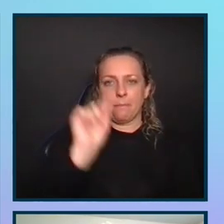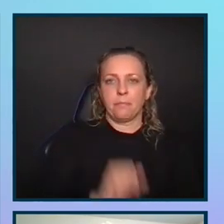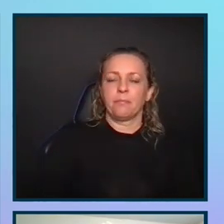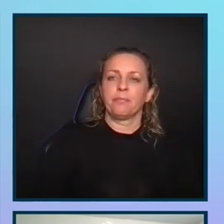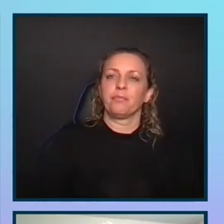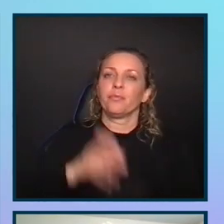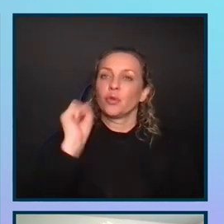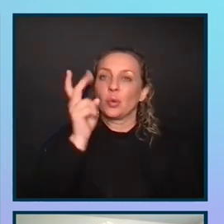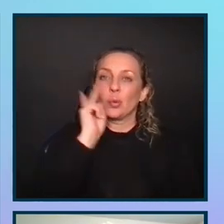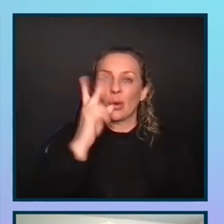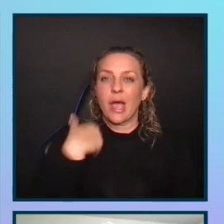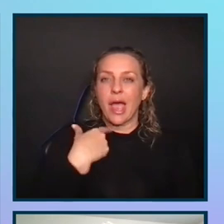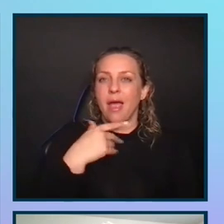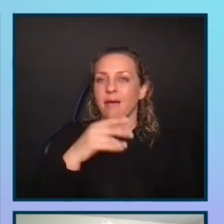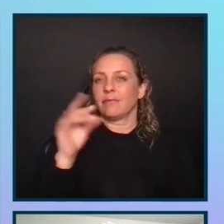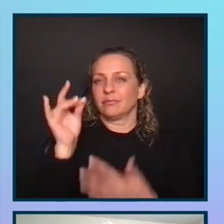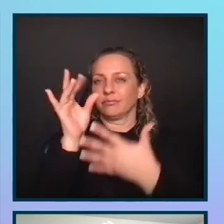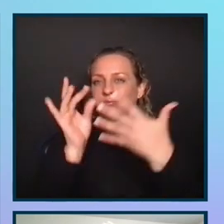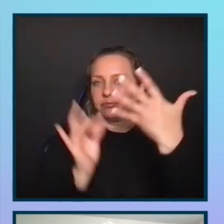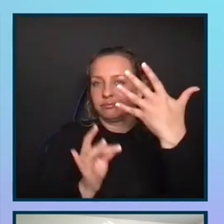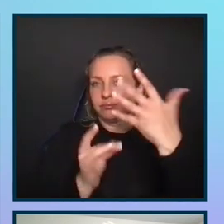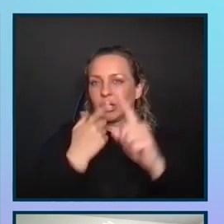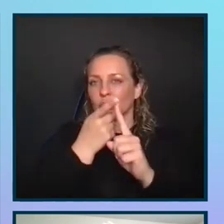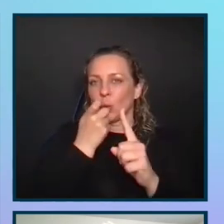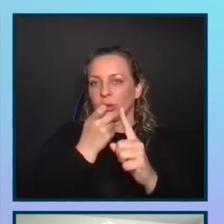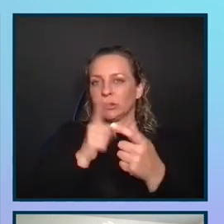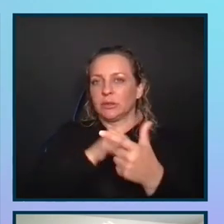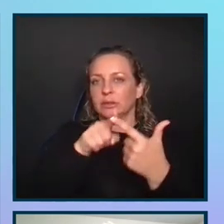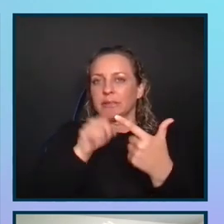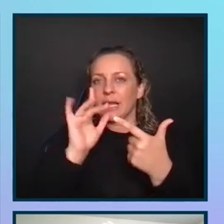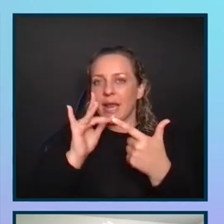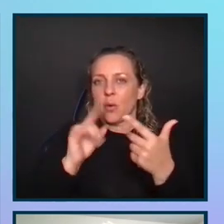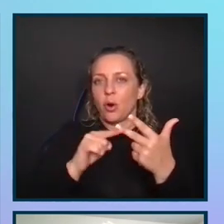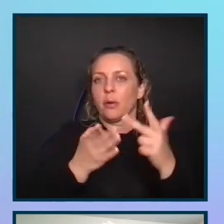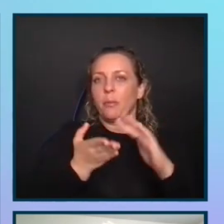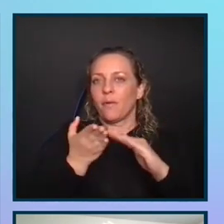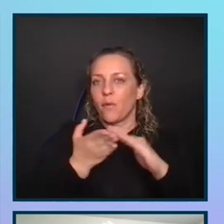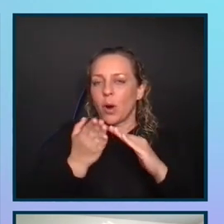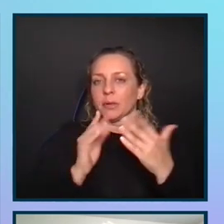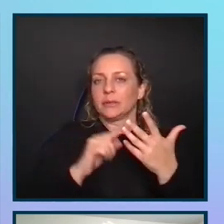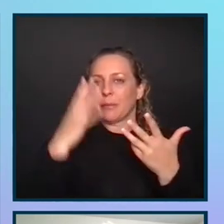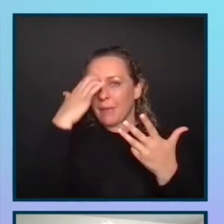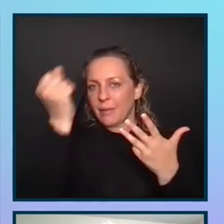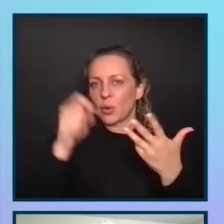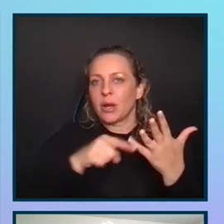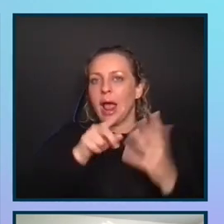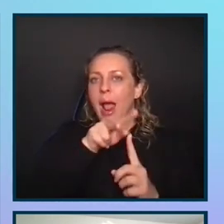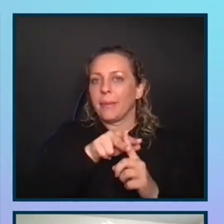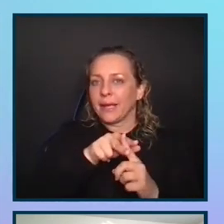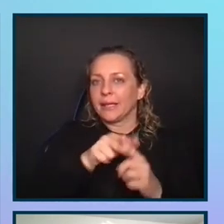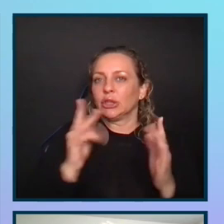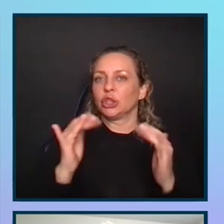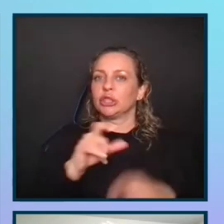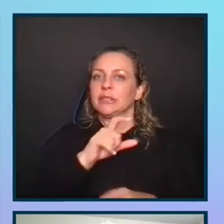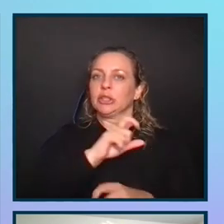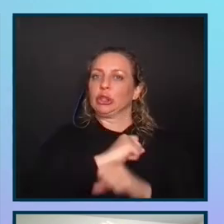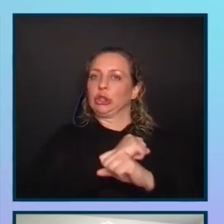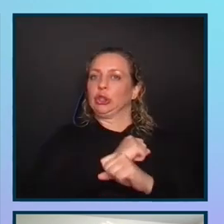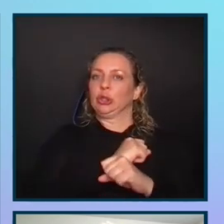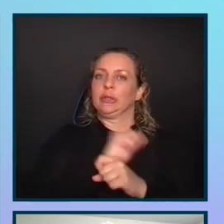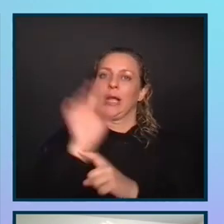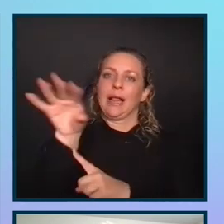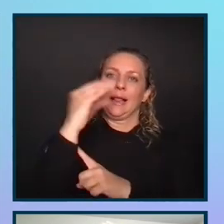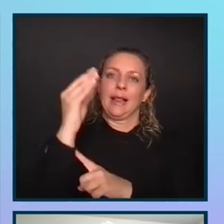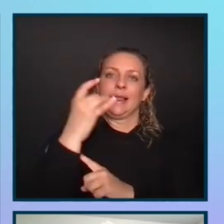And we see I've got a couple of choices here. I've got sources, network, performance, memory, application, security,